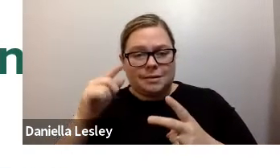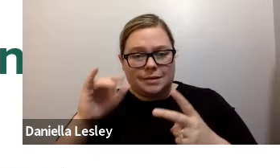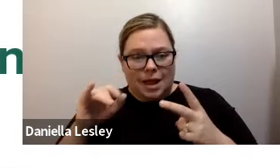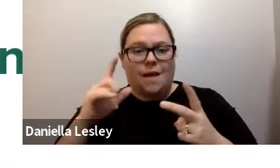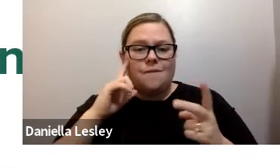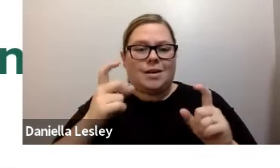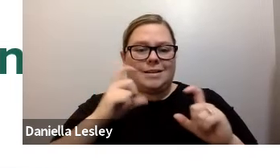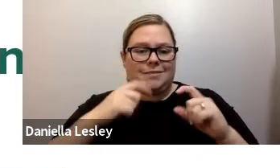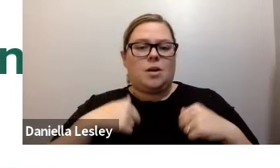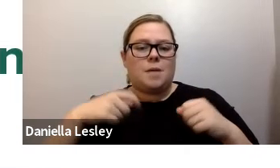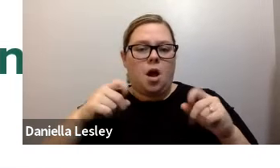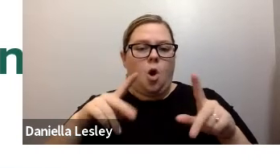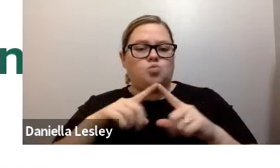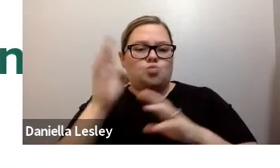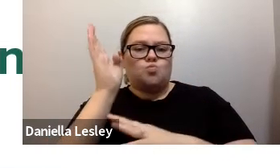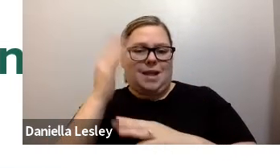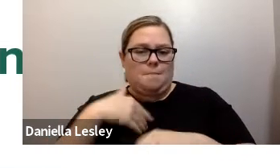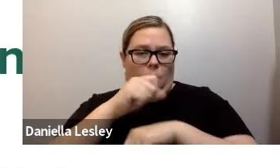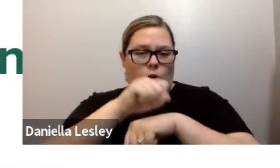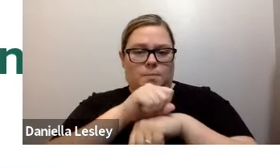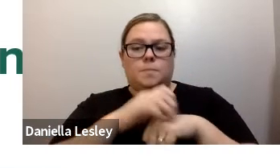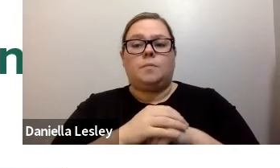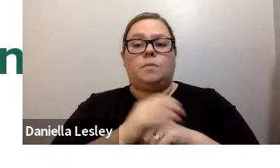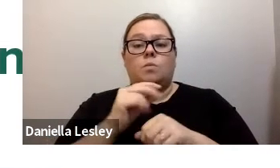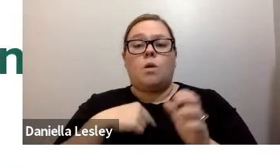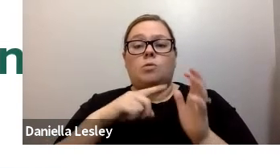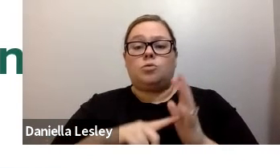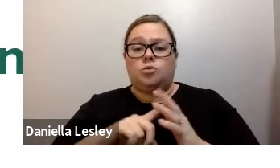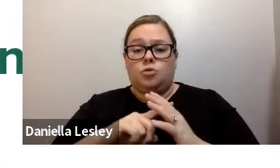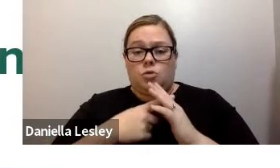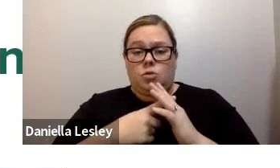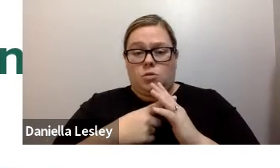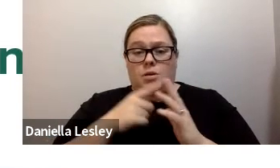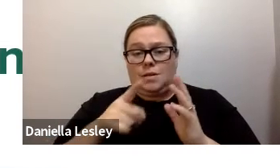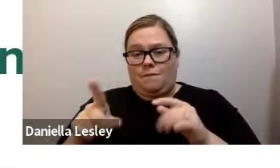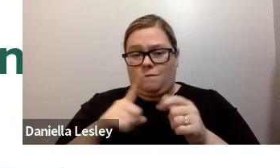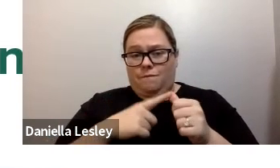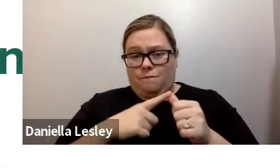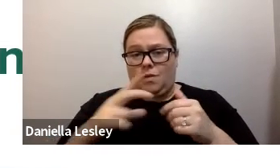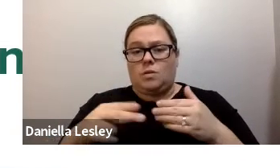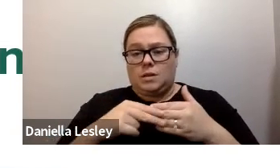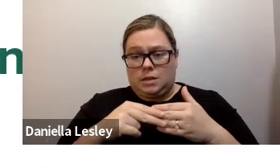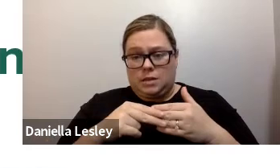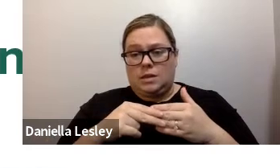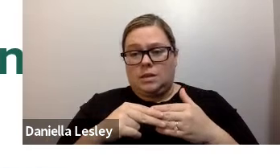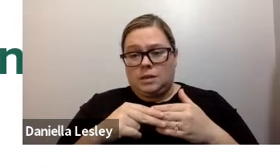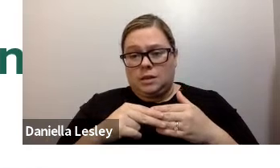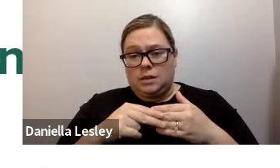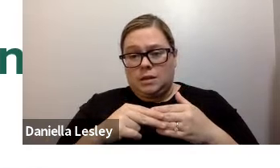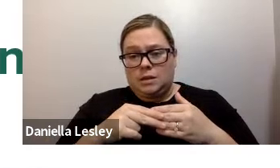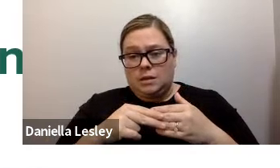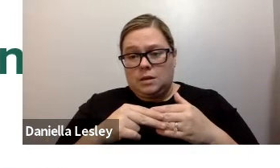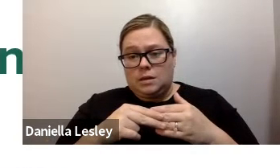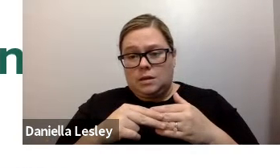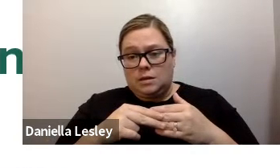giving me this opportunity to present my work. So I started, this is the first slide where if you can